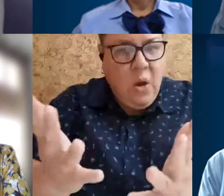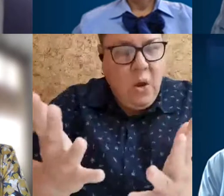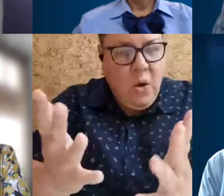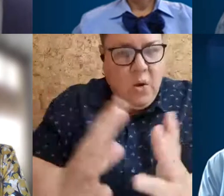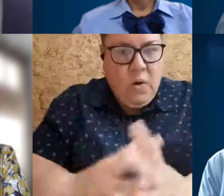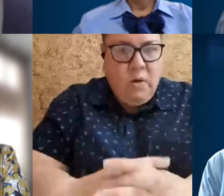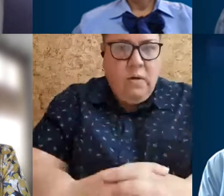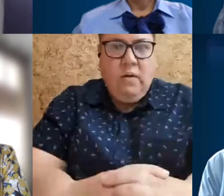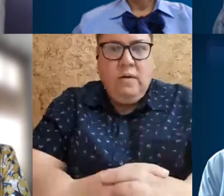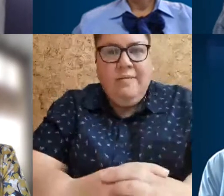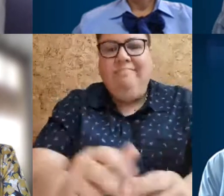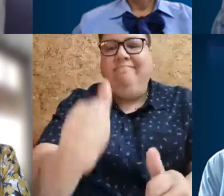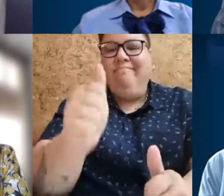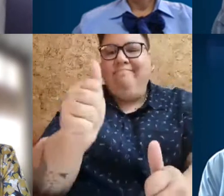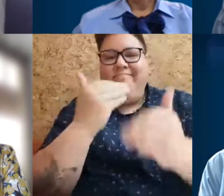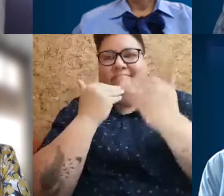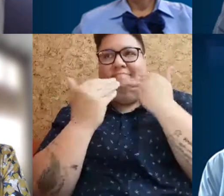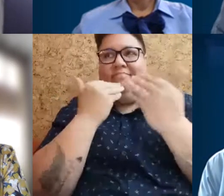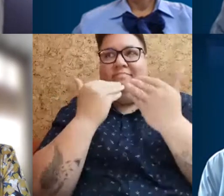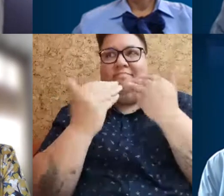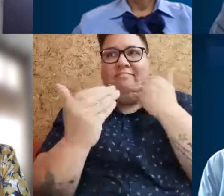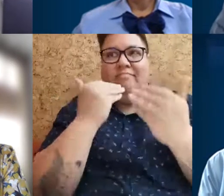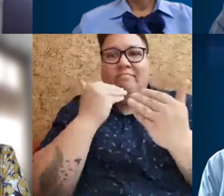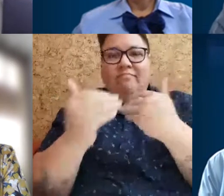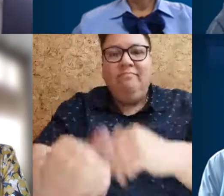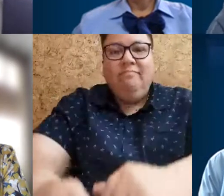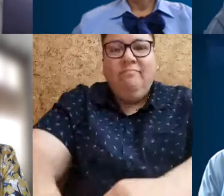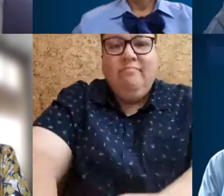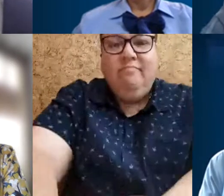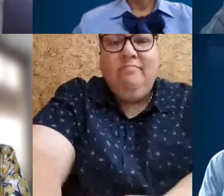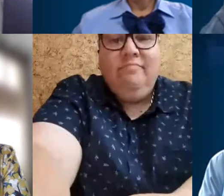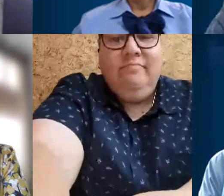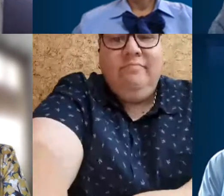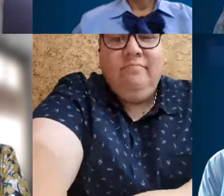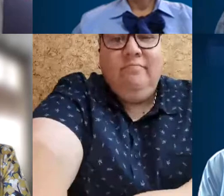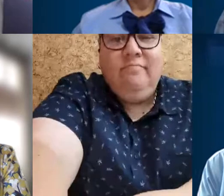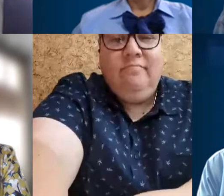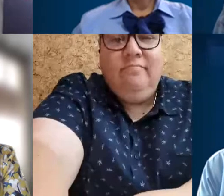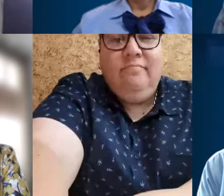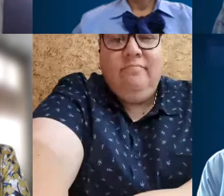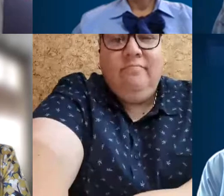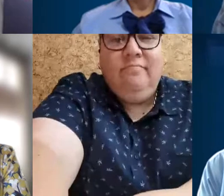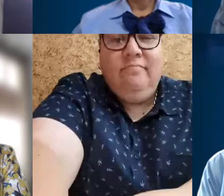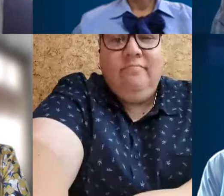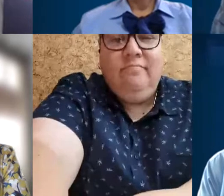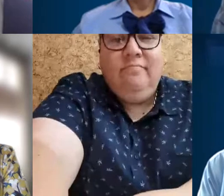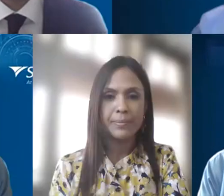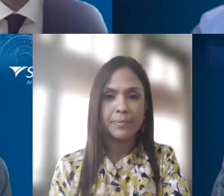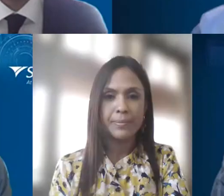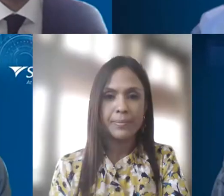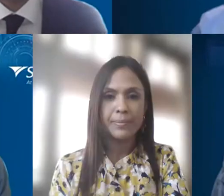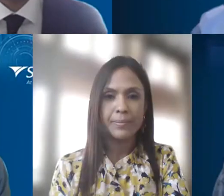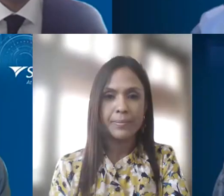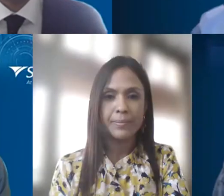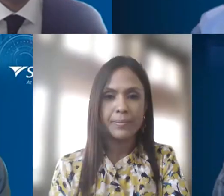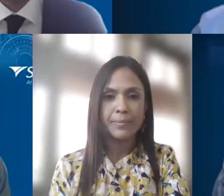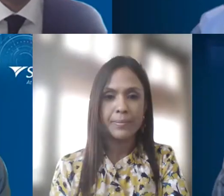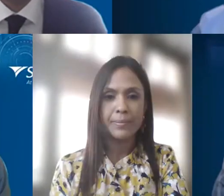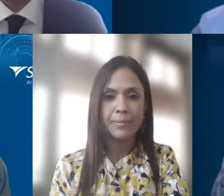Good afternoon once again, and thank you, Program Director, for that question. If a company has more than one